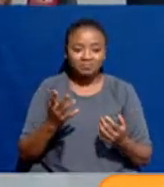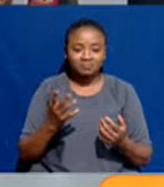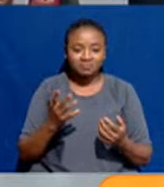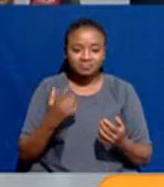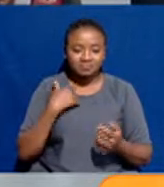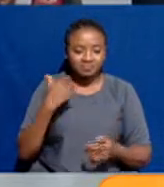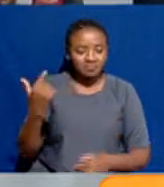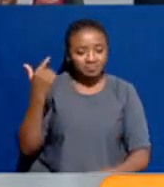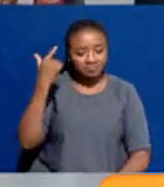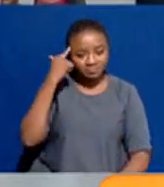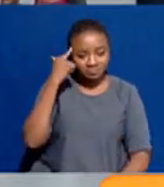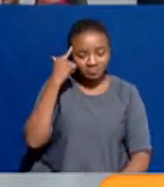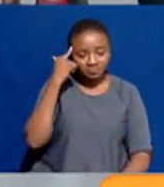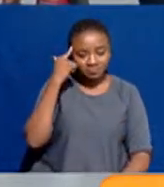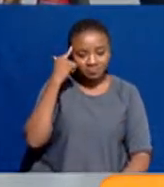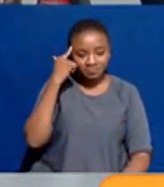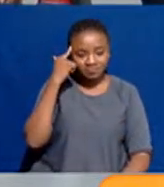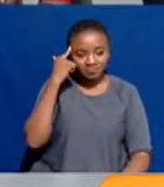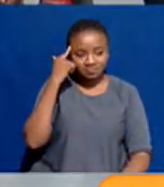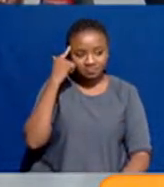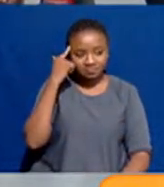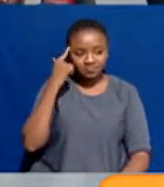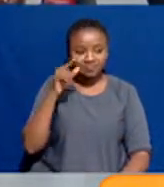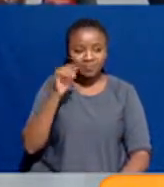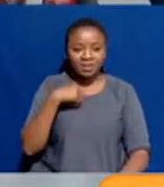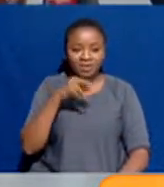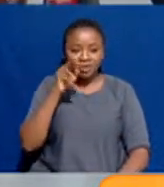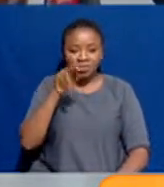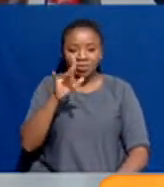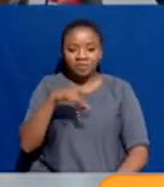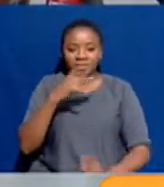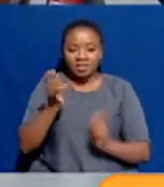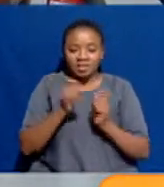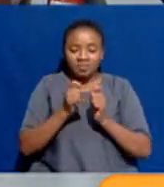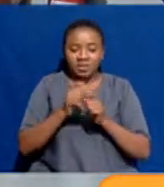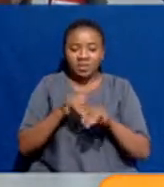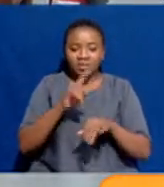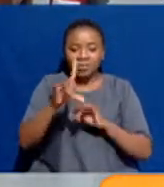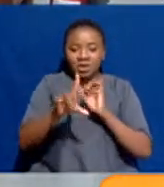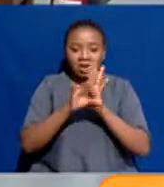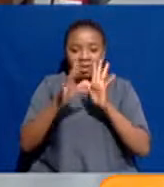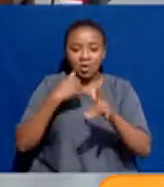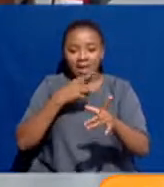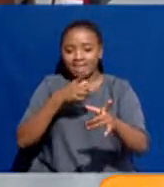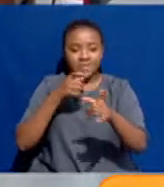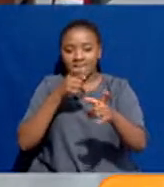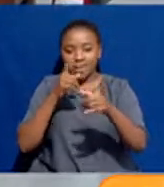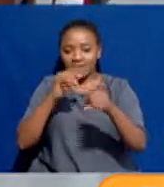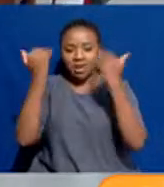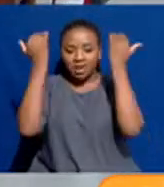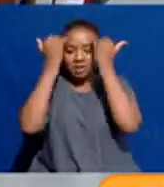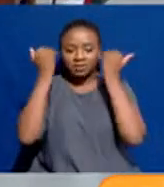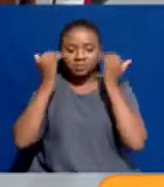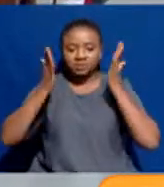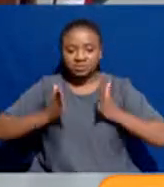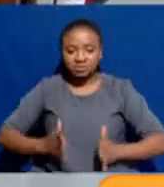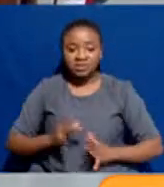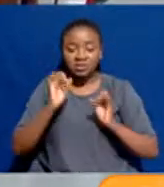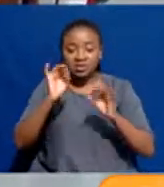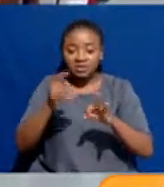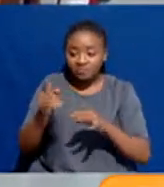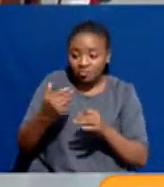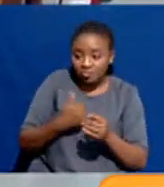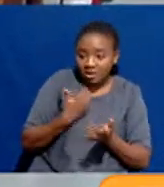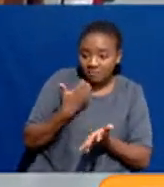I think that it actually pains me when lawyers attack the judiciary. If you have evidence